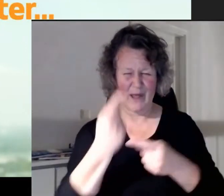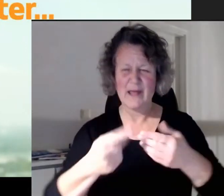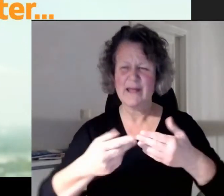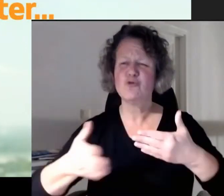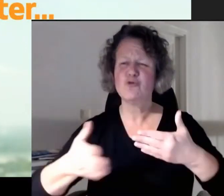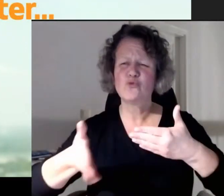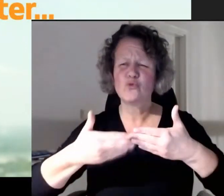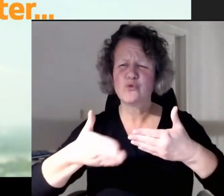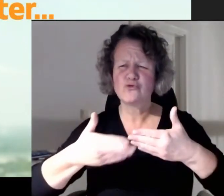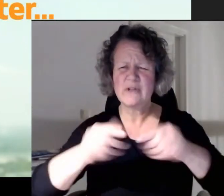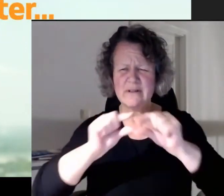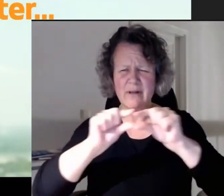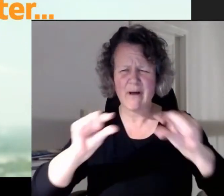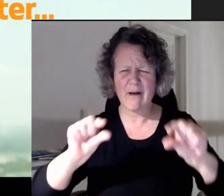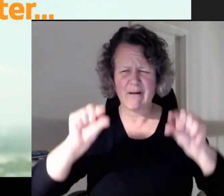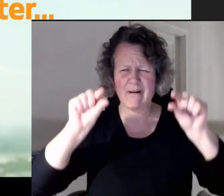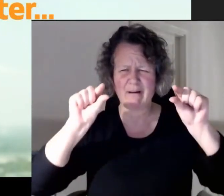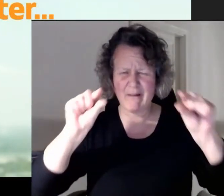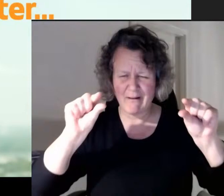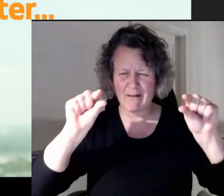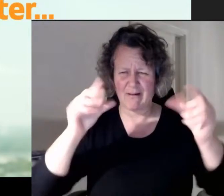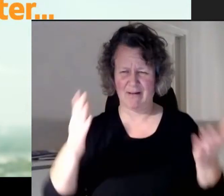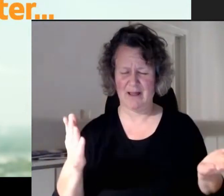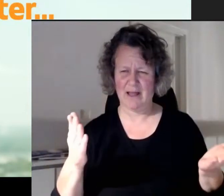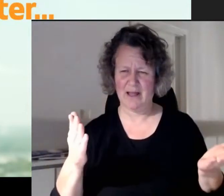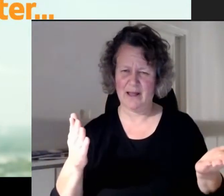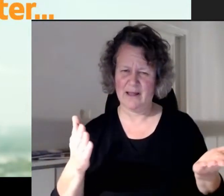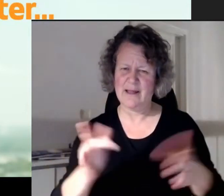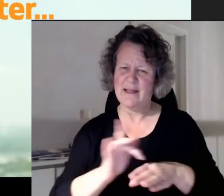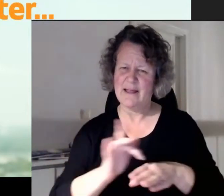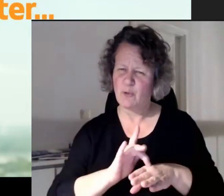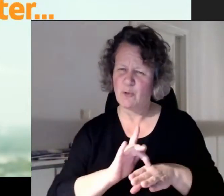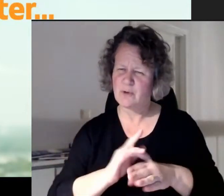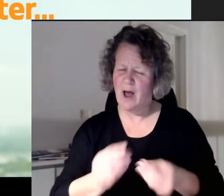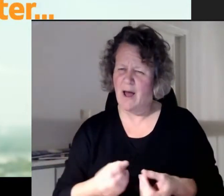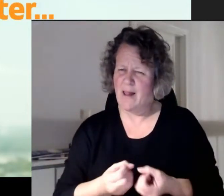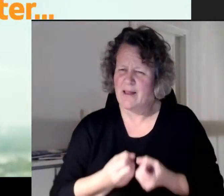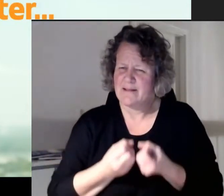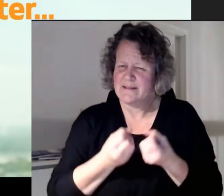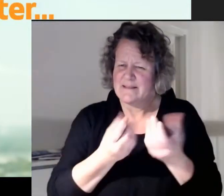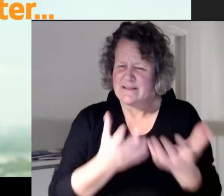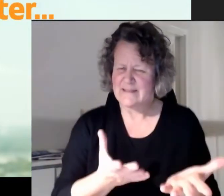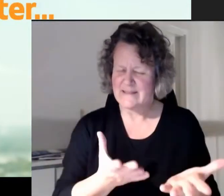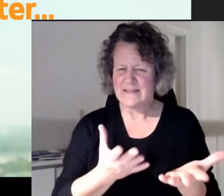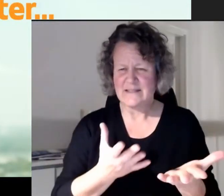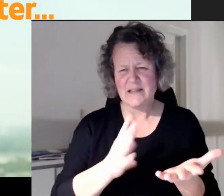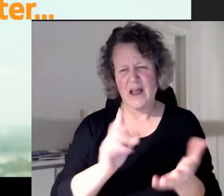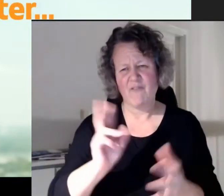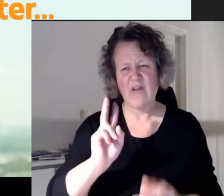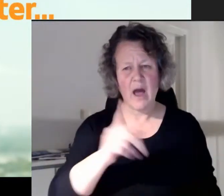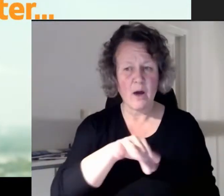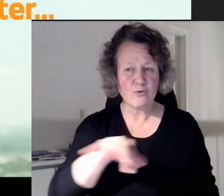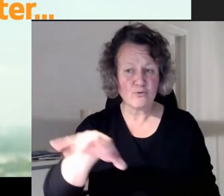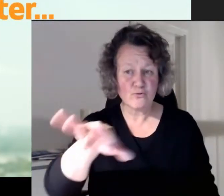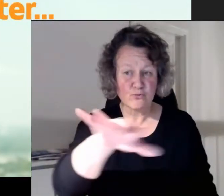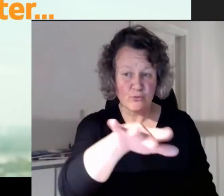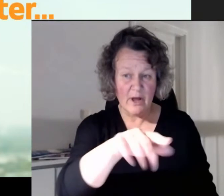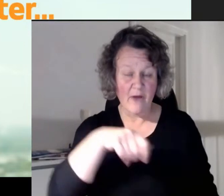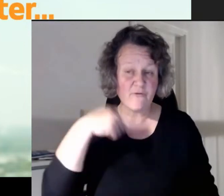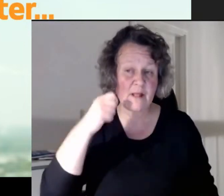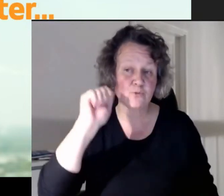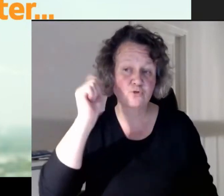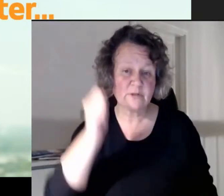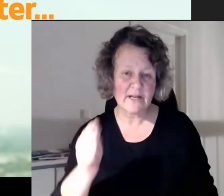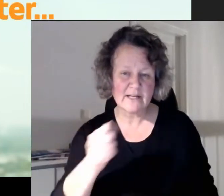complicated and very sophisticated, to tell it so emotionally with your entire